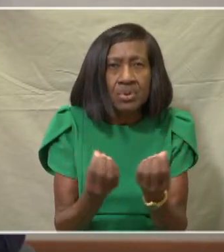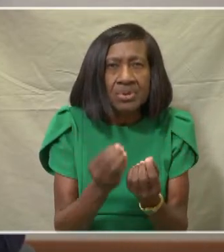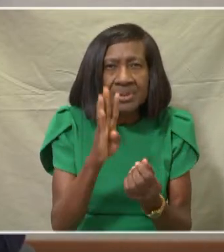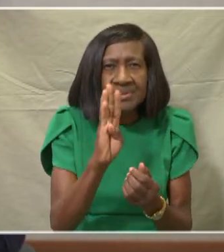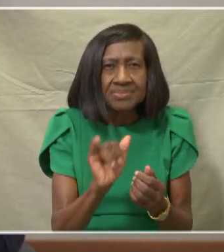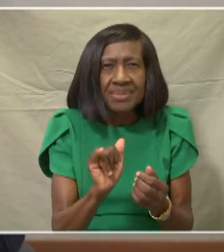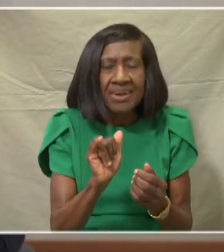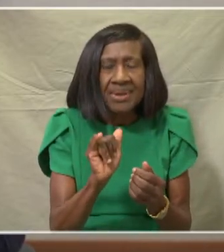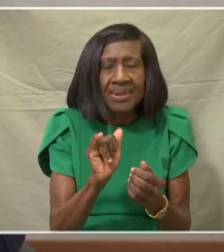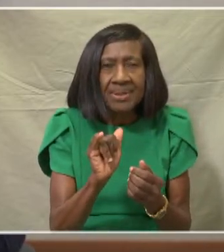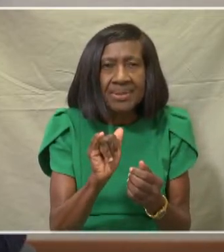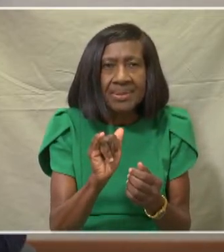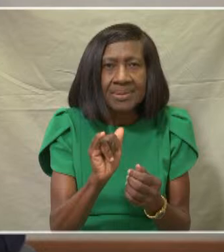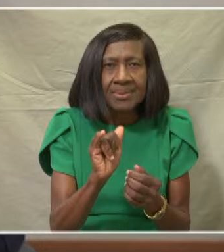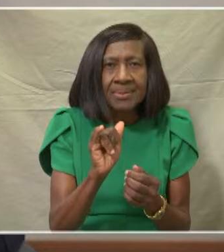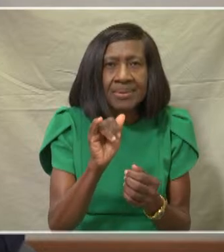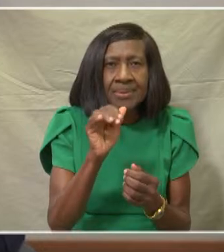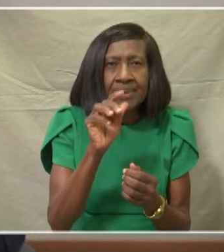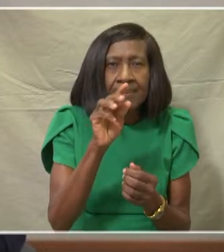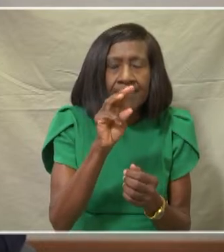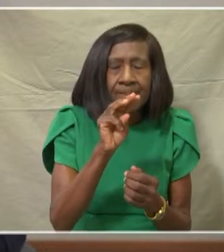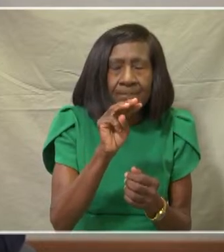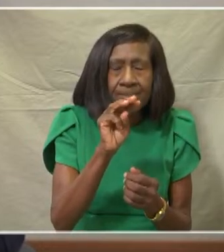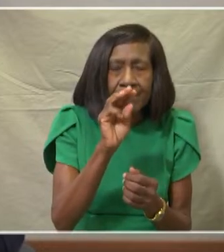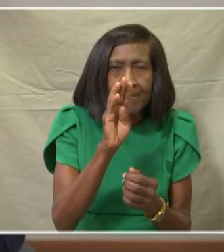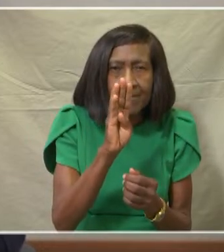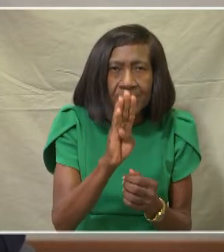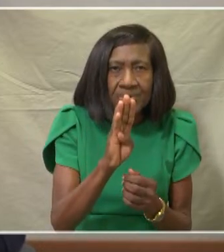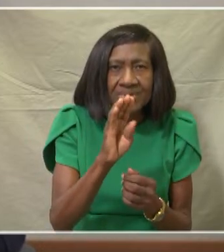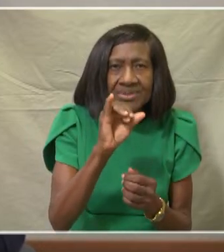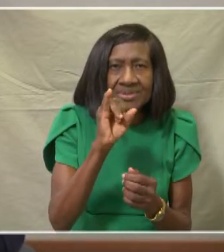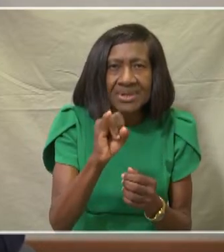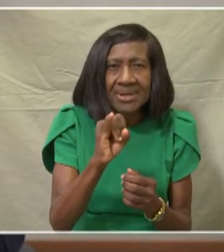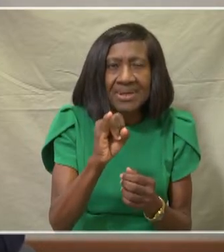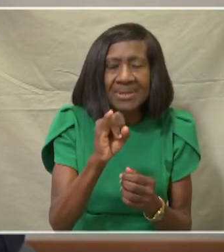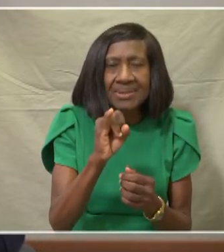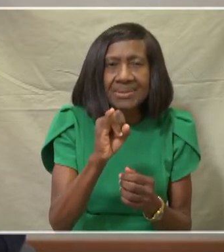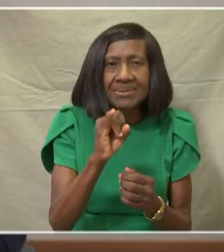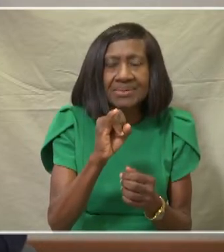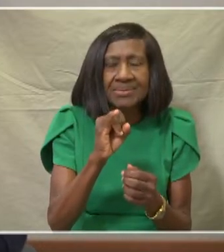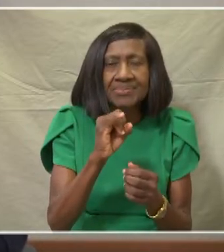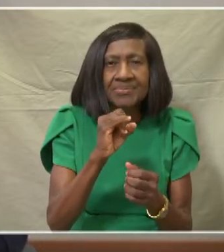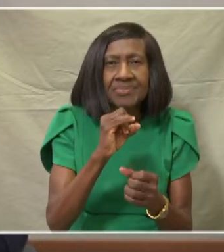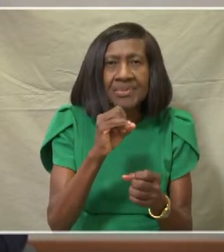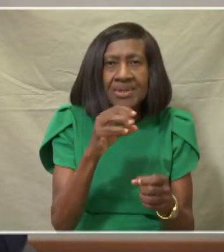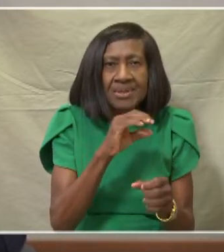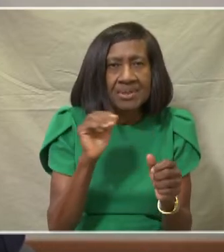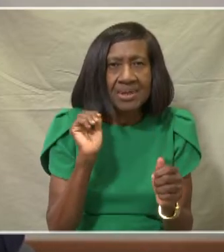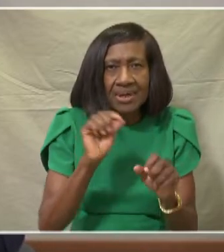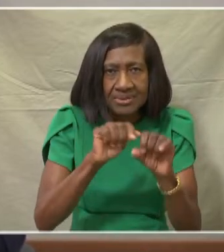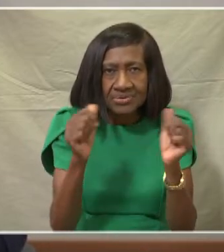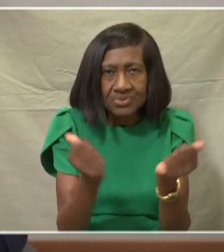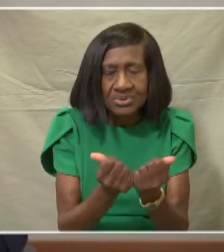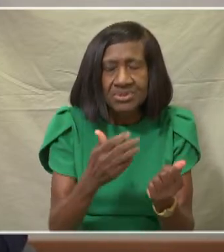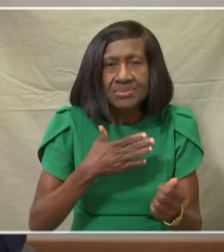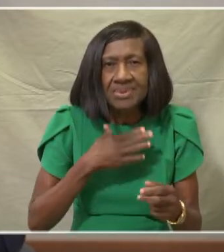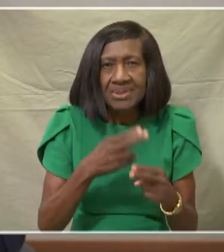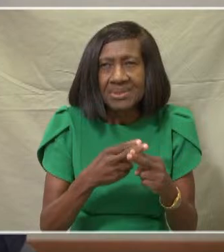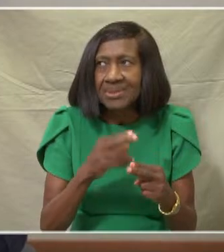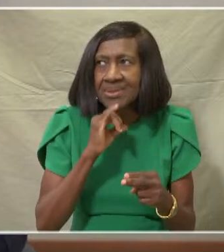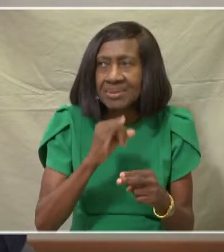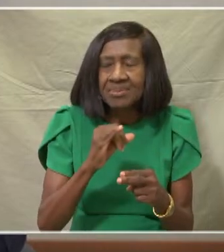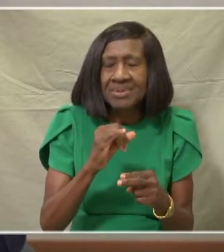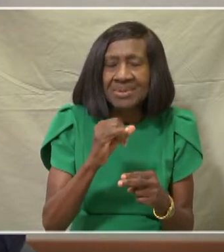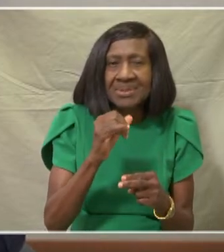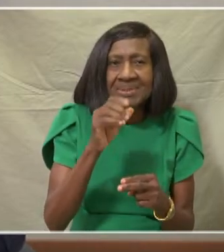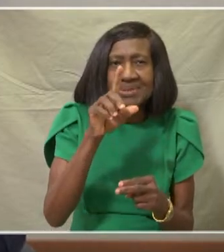British Islands and Mediterranean region of the Commonwealth Parliamentary Association. My name is Deputy Rob Ward. I'm head of the